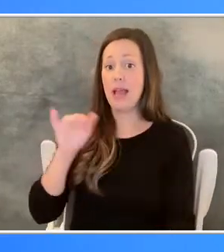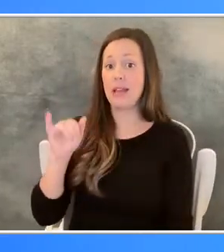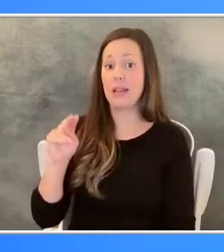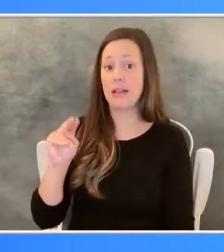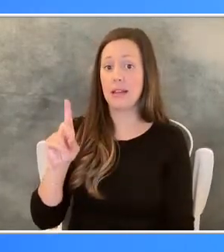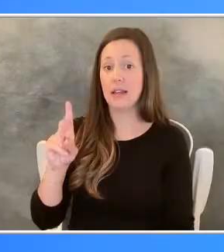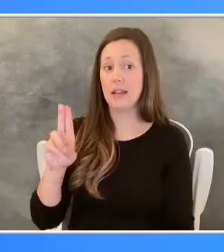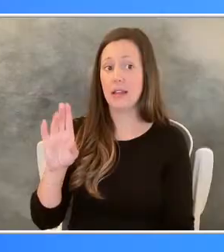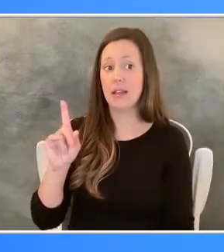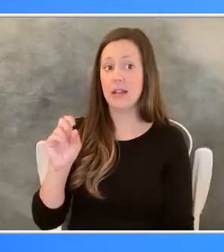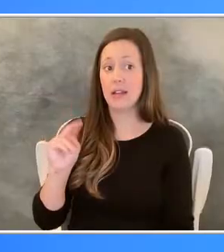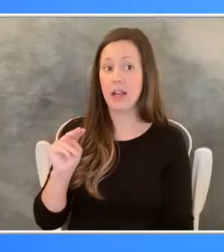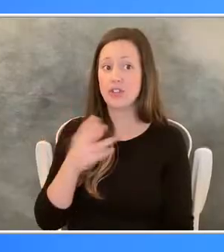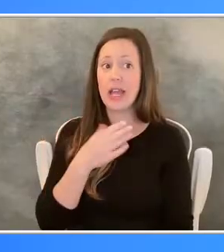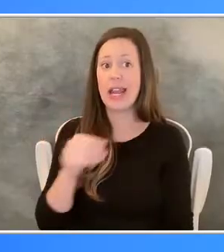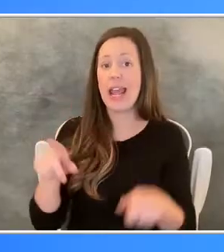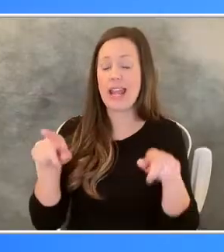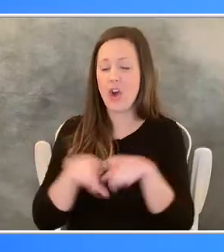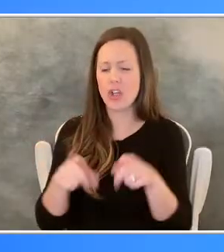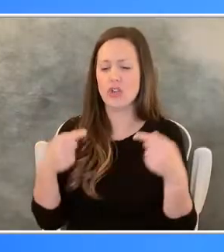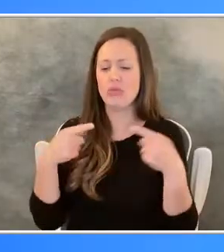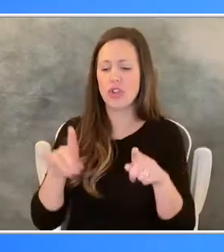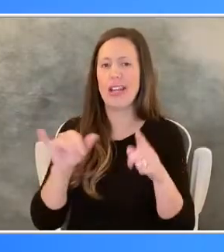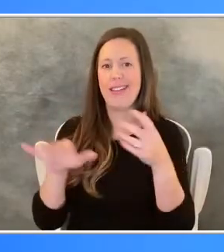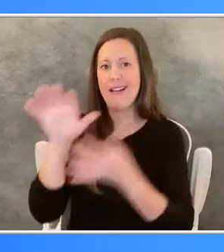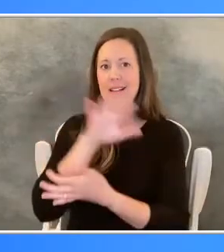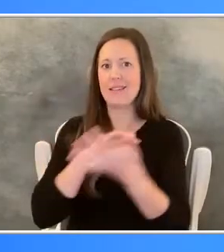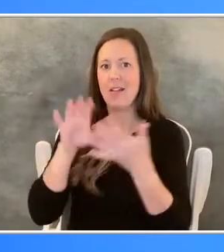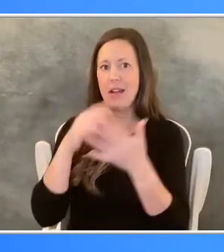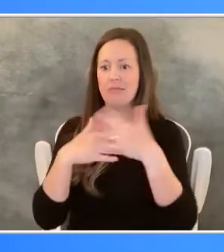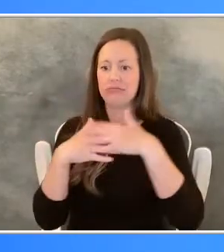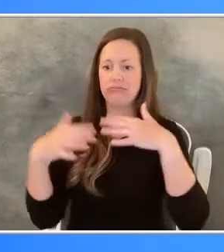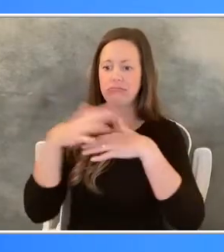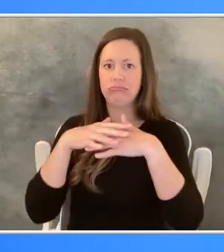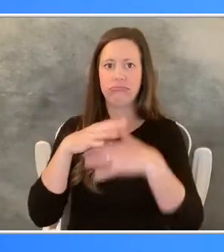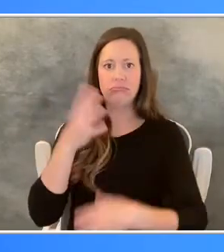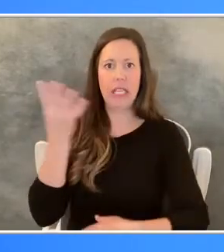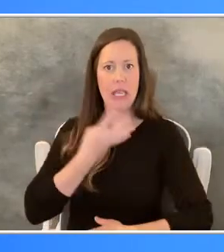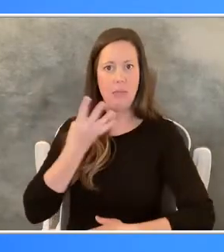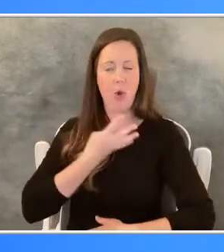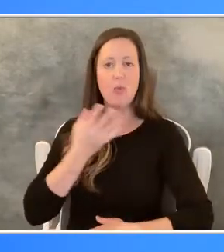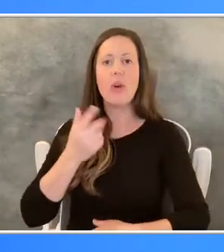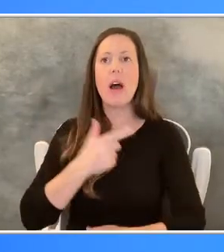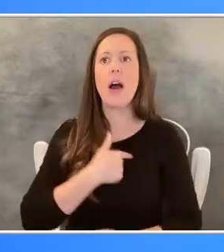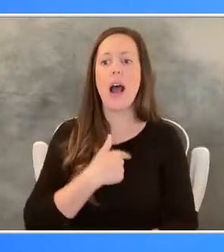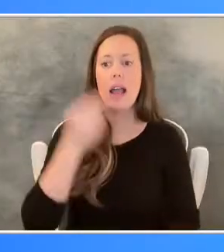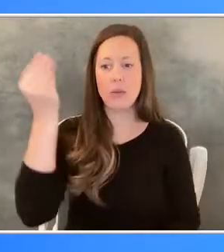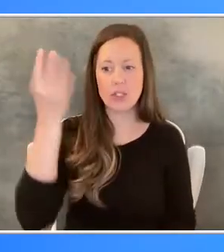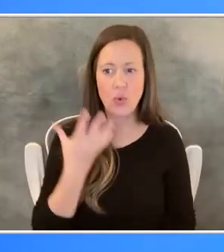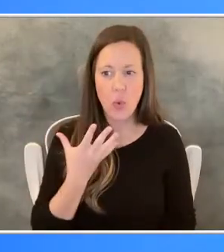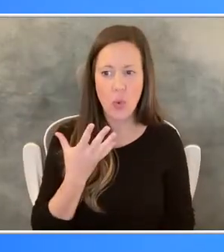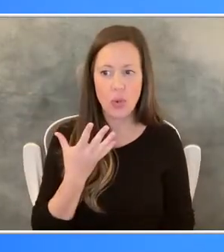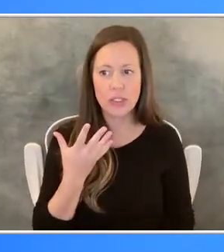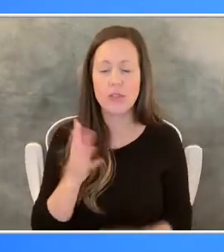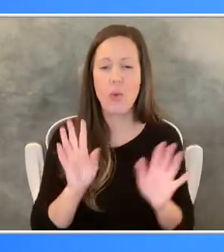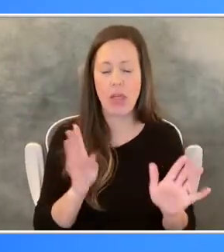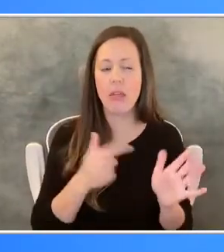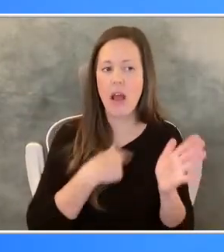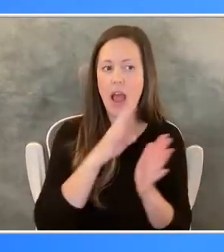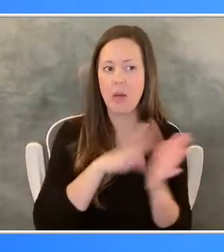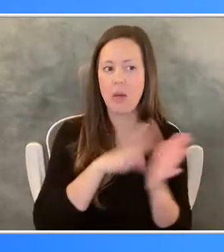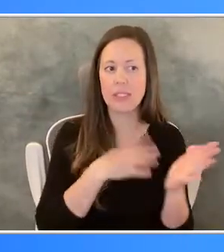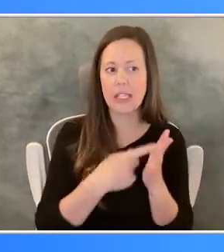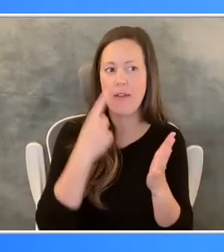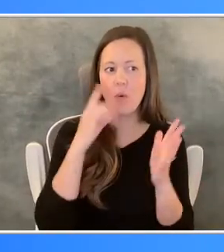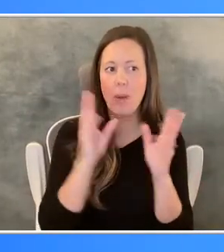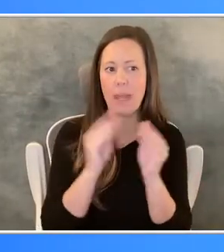during the consolidation therapy, chemo, I was told, I was scheduled for a meeting with Dr. Singh to talk